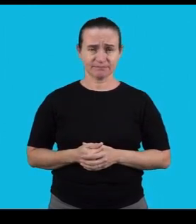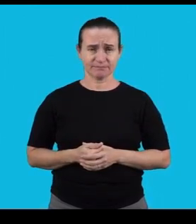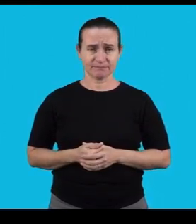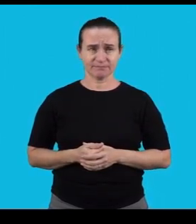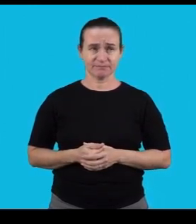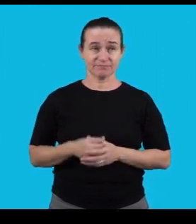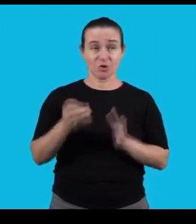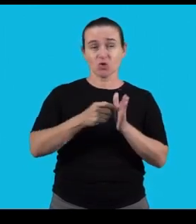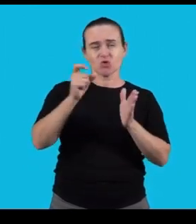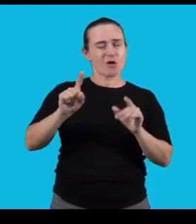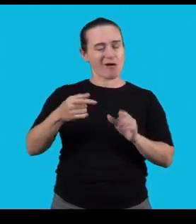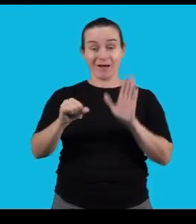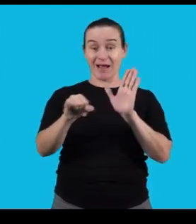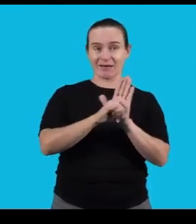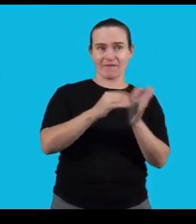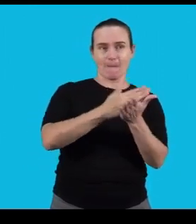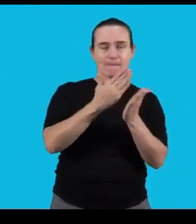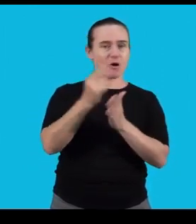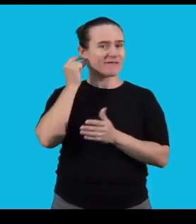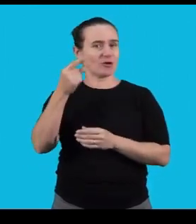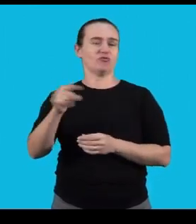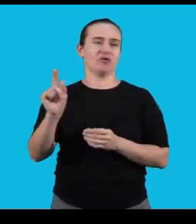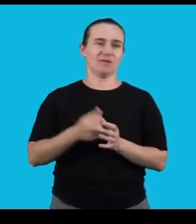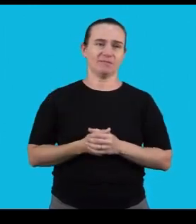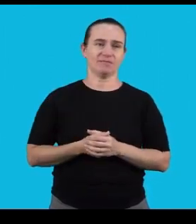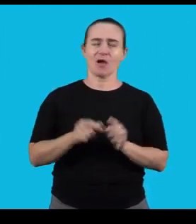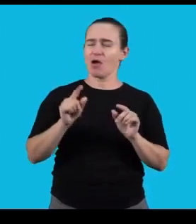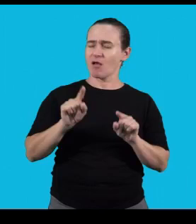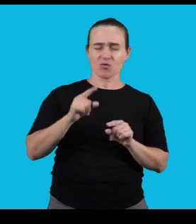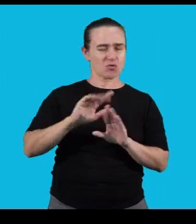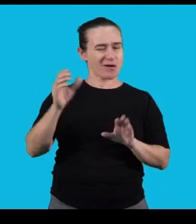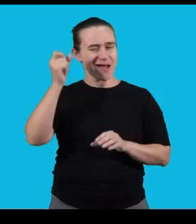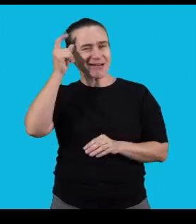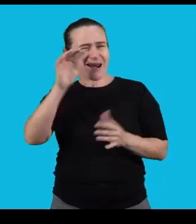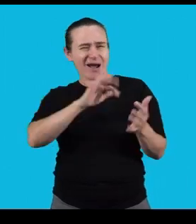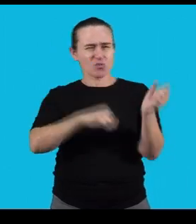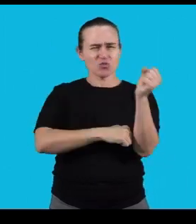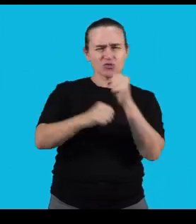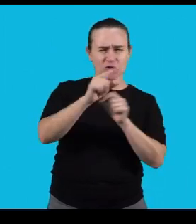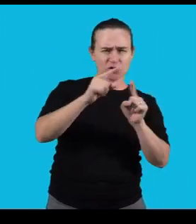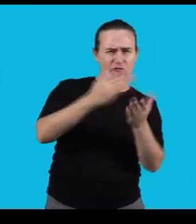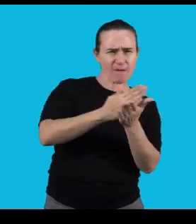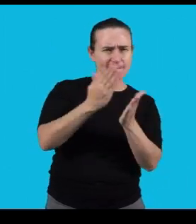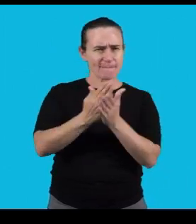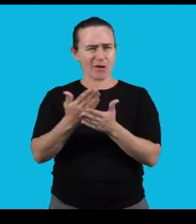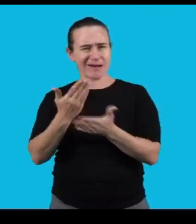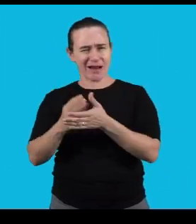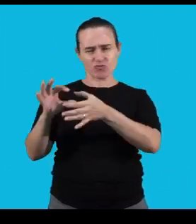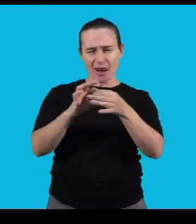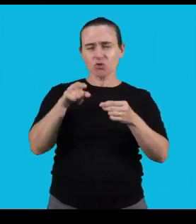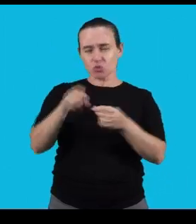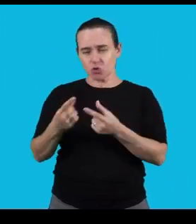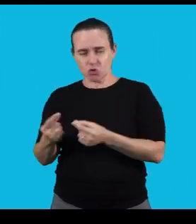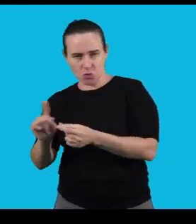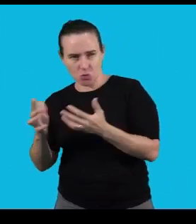misconceptions, we are now recapping. Learners cannot identify parts of the ear correctly. They do not understand how the structures of different parts